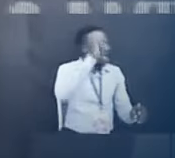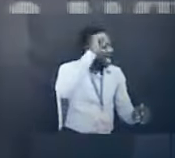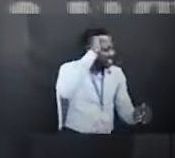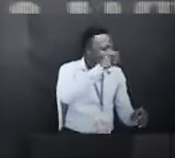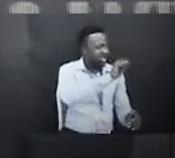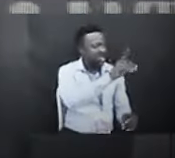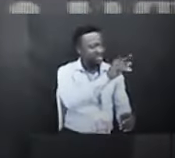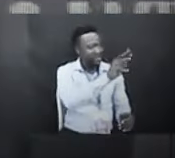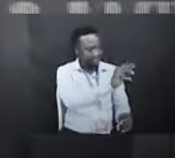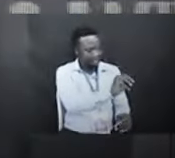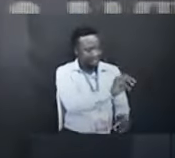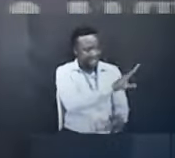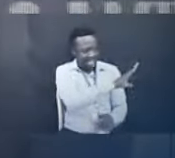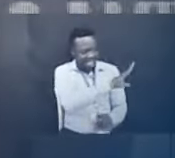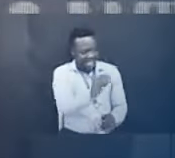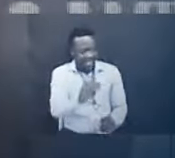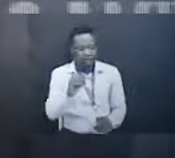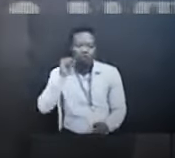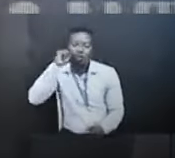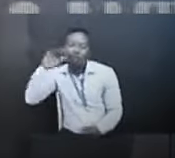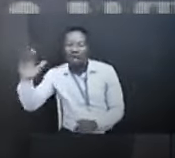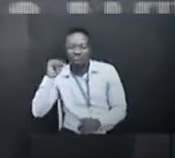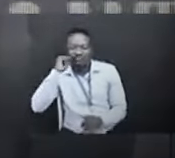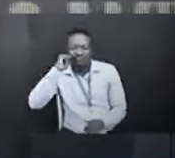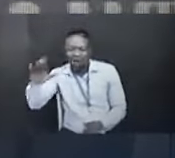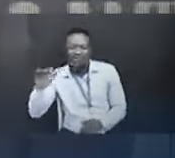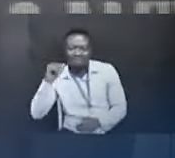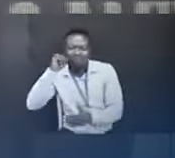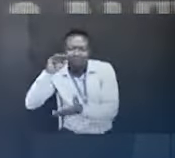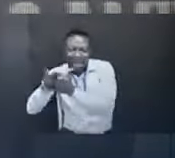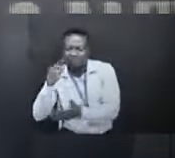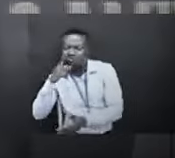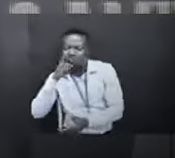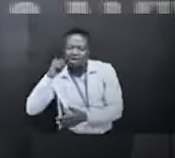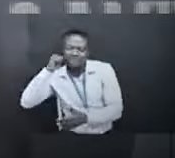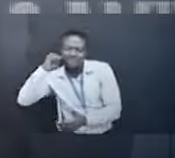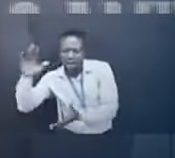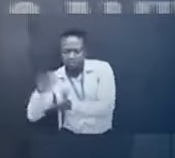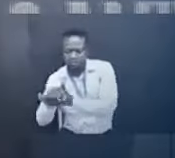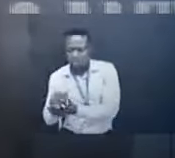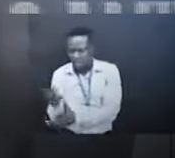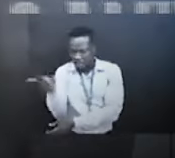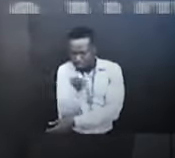wife were both naked. They felt no shame.